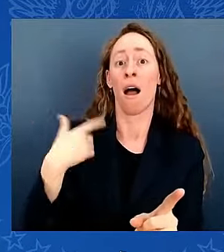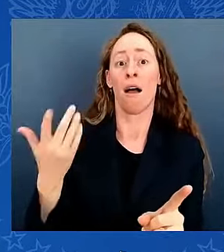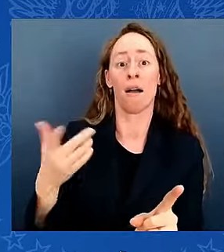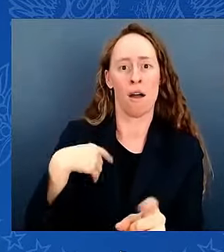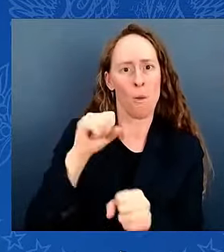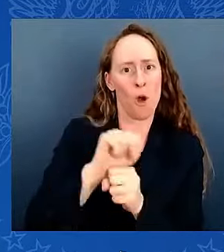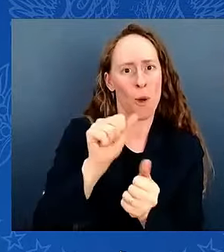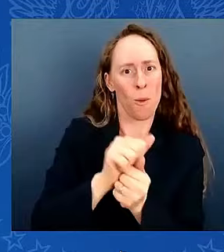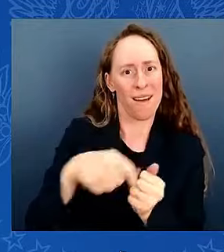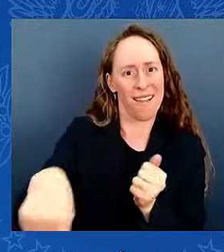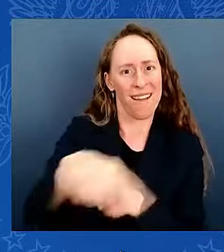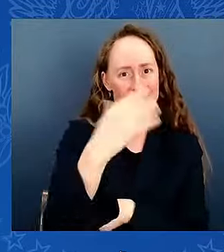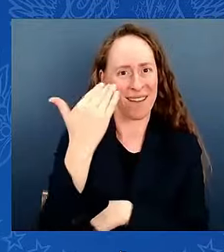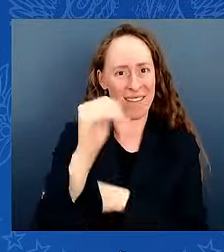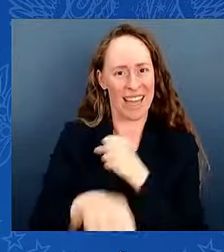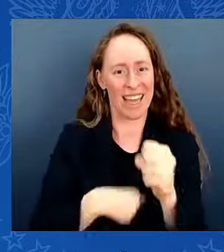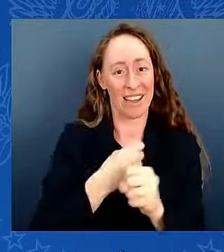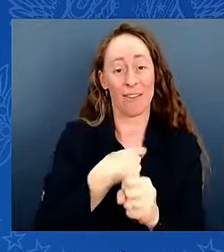money.